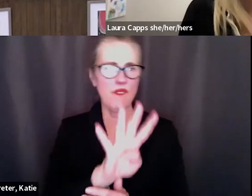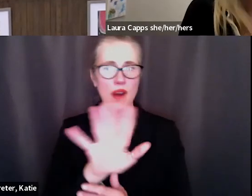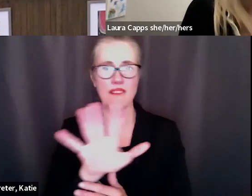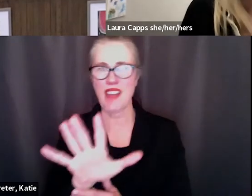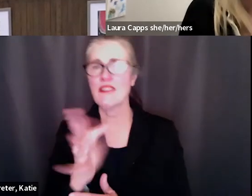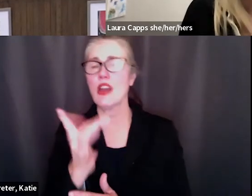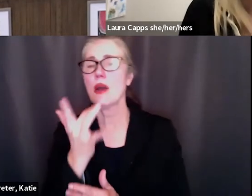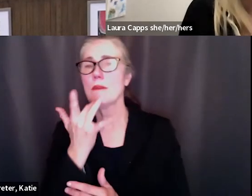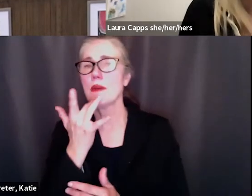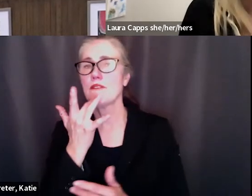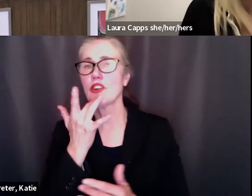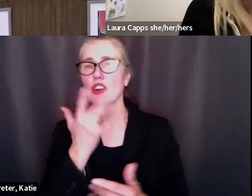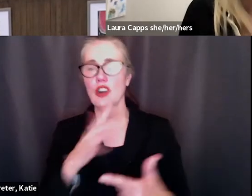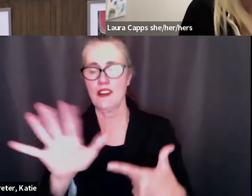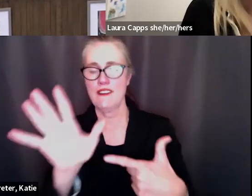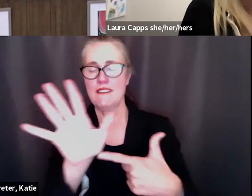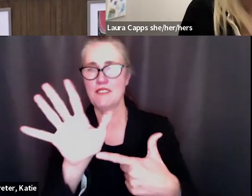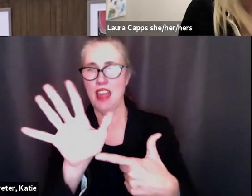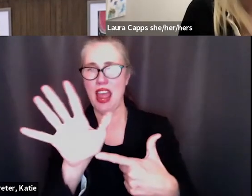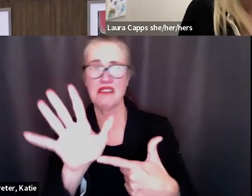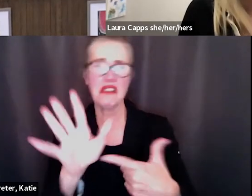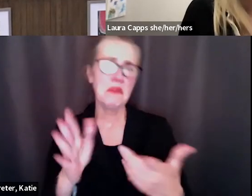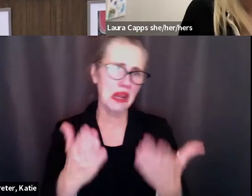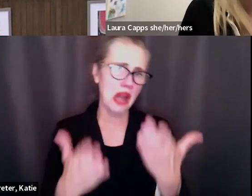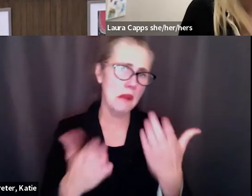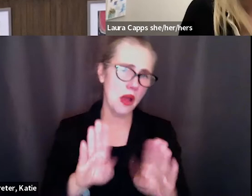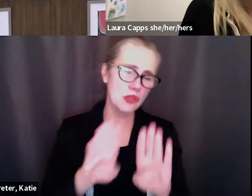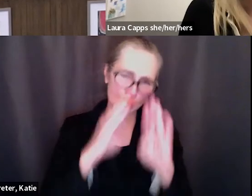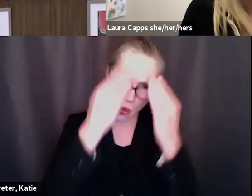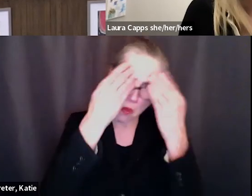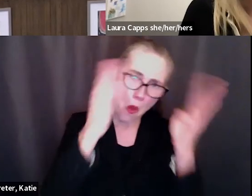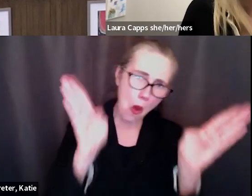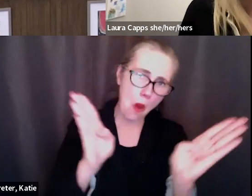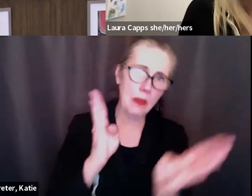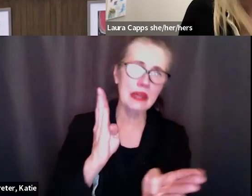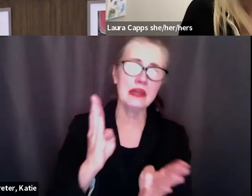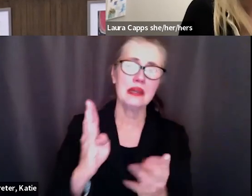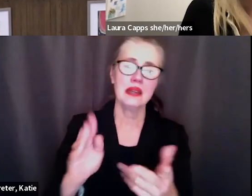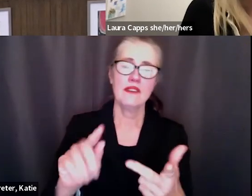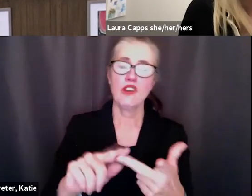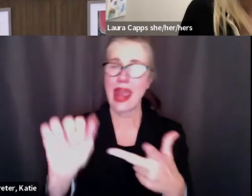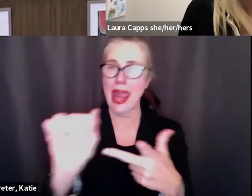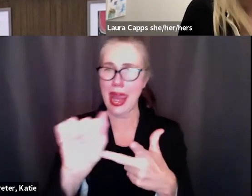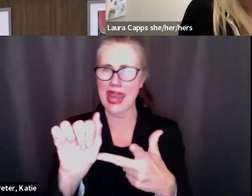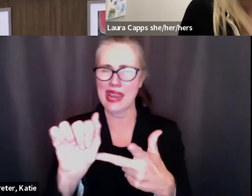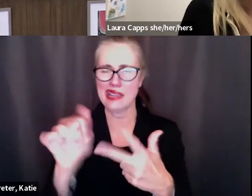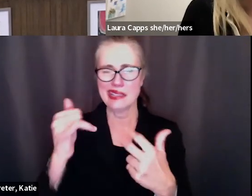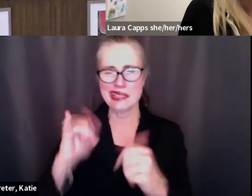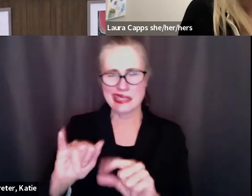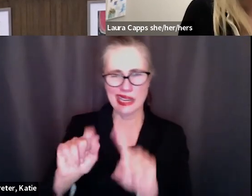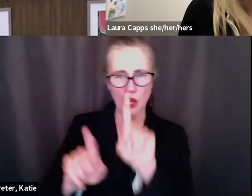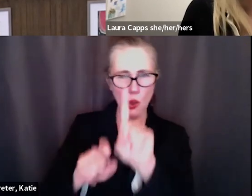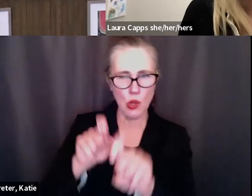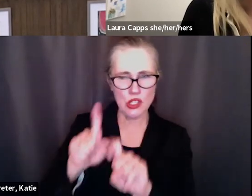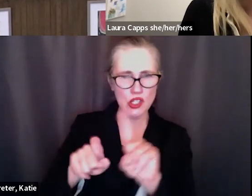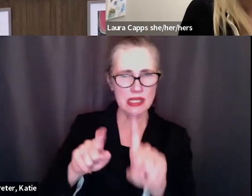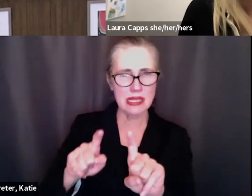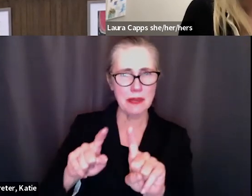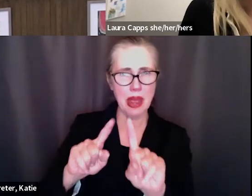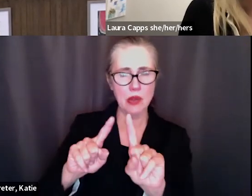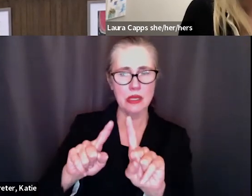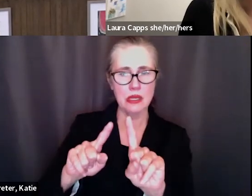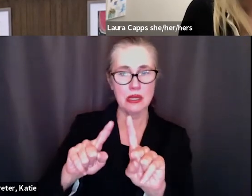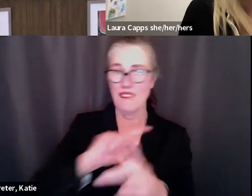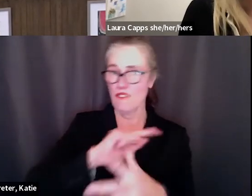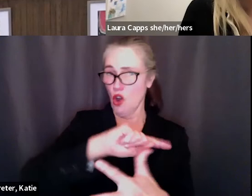into scenario a the equity map i think i still have a lot more questions about the logistics of all of these